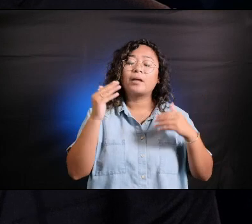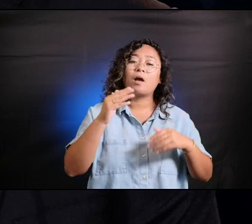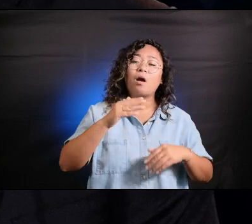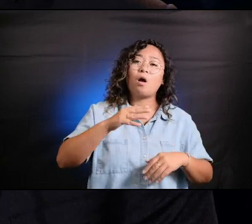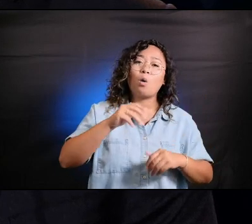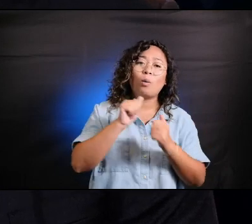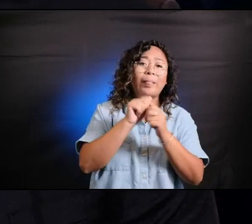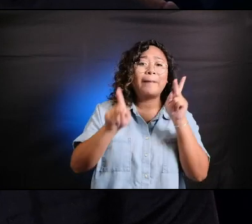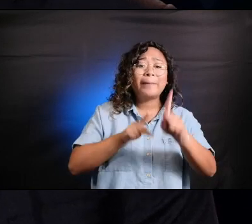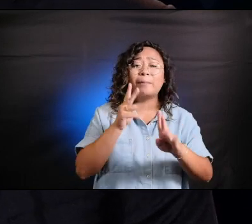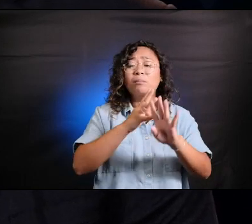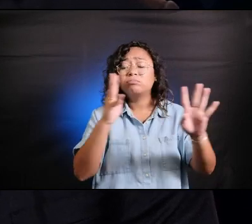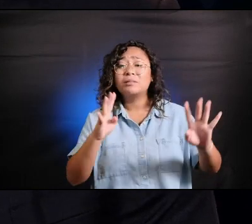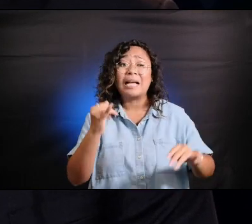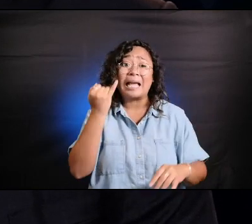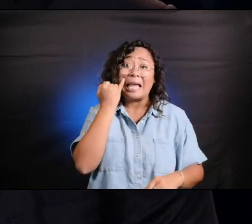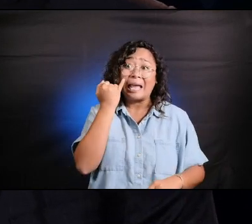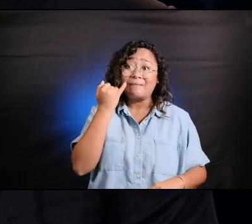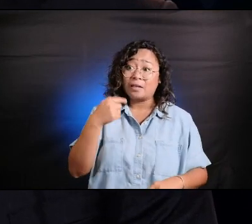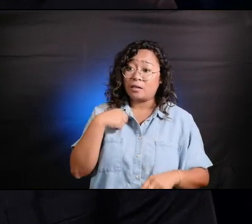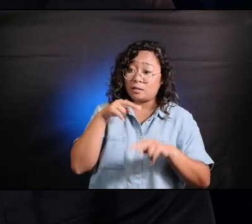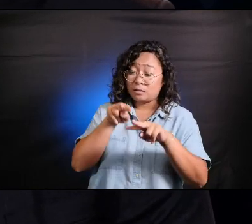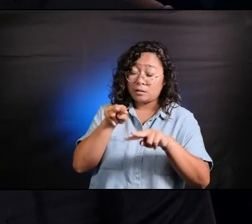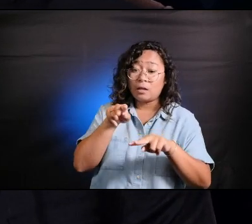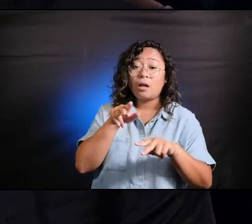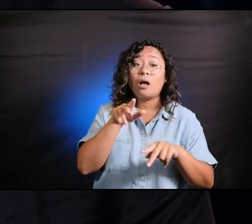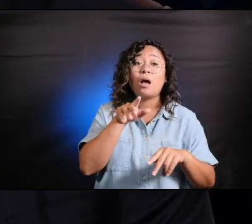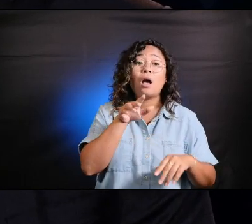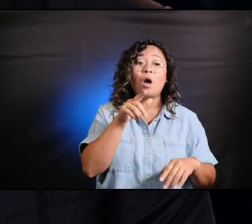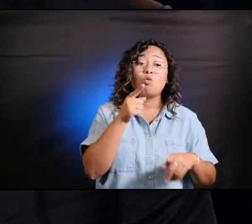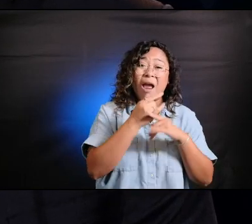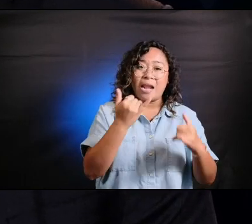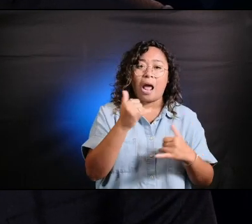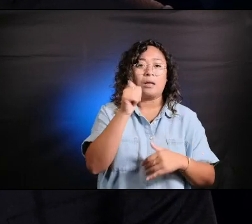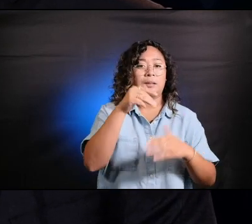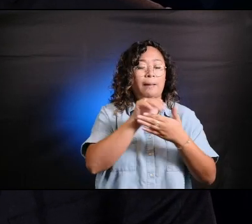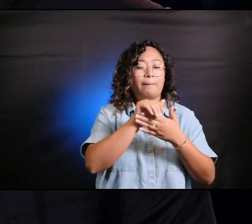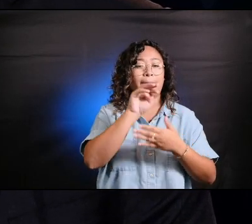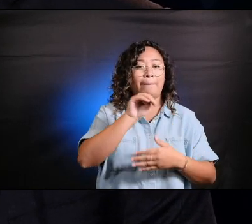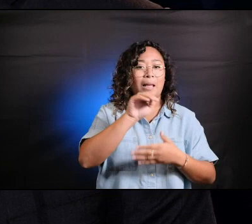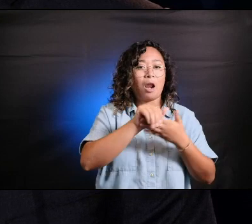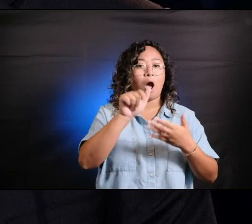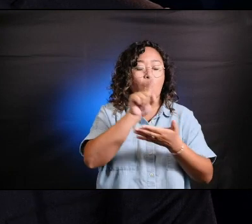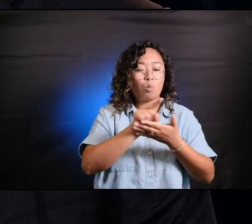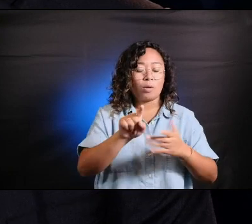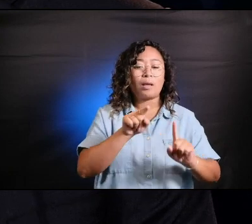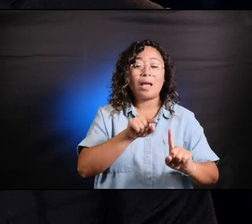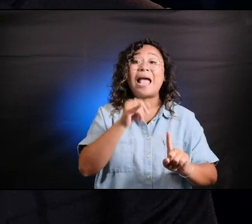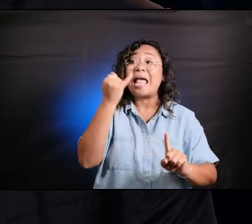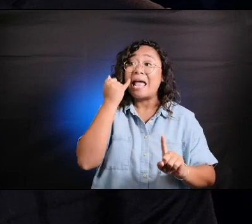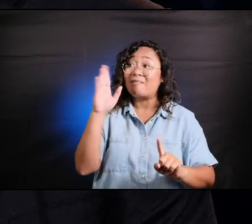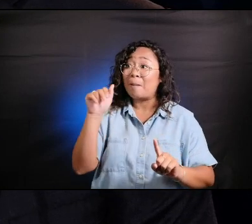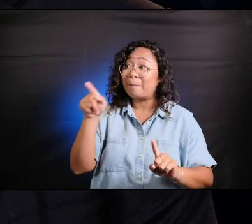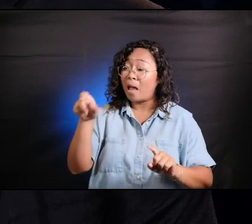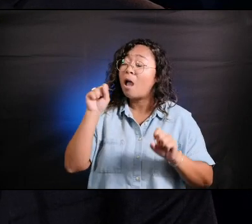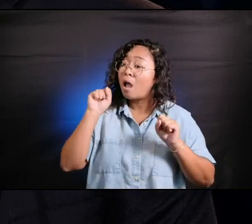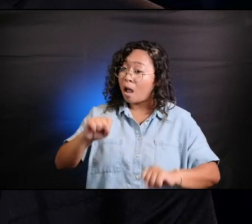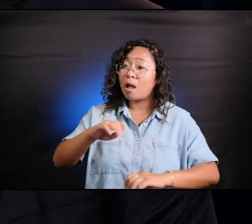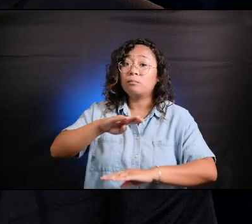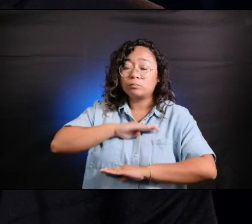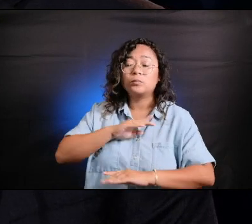we'll monitor the banks, and if it could take more, we'll send out 15, 20 million a week. So the problem is not us getting